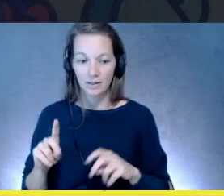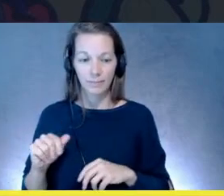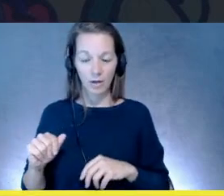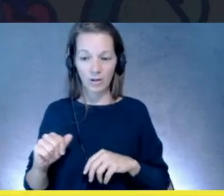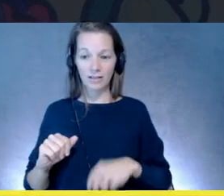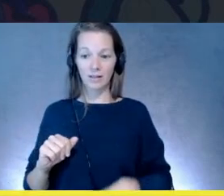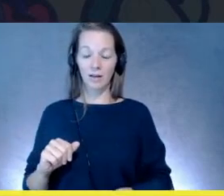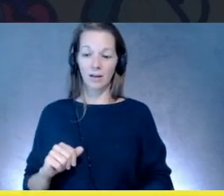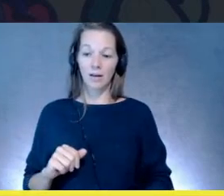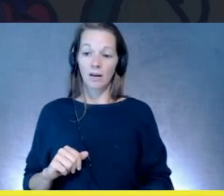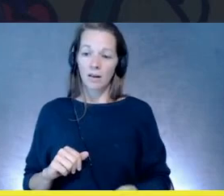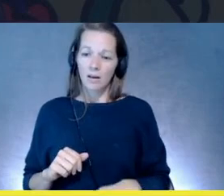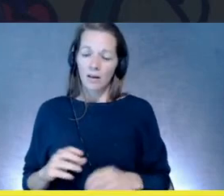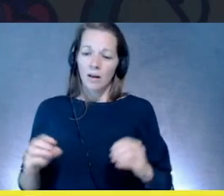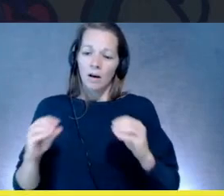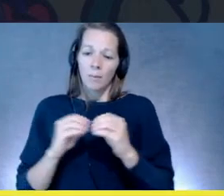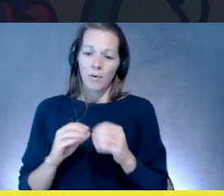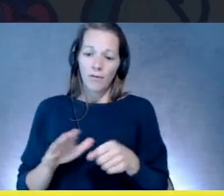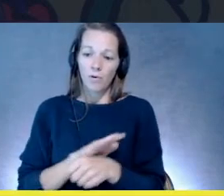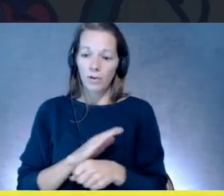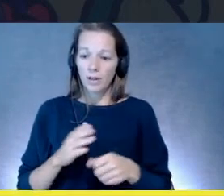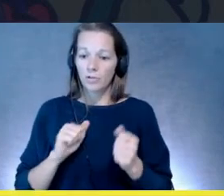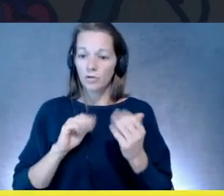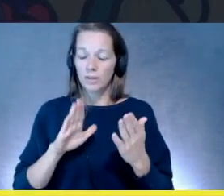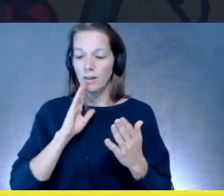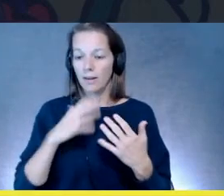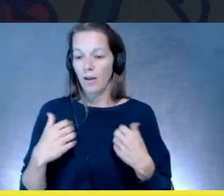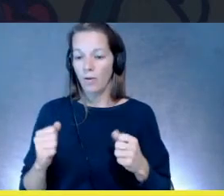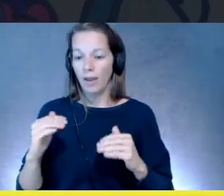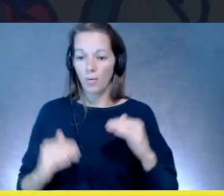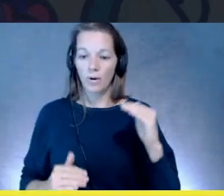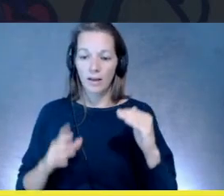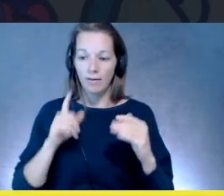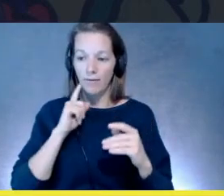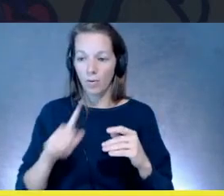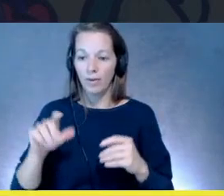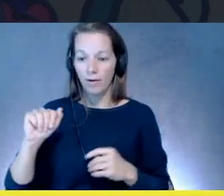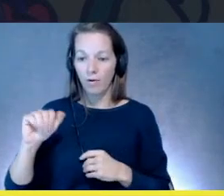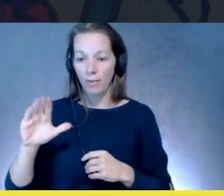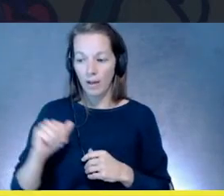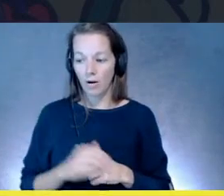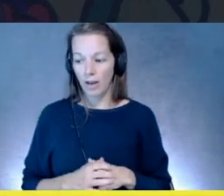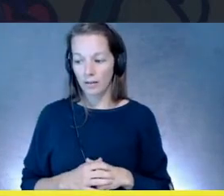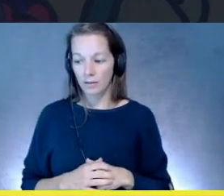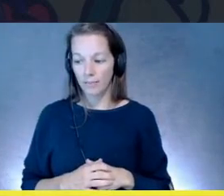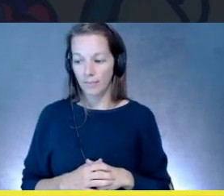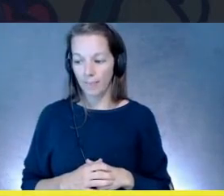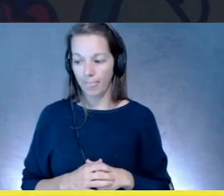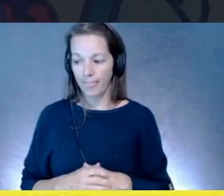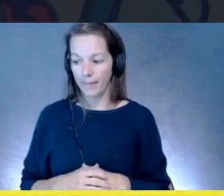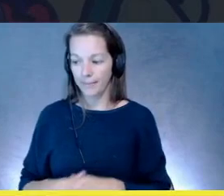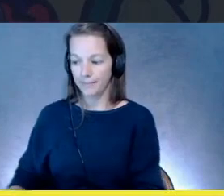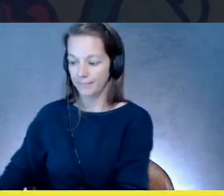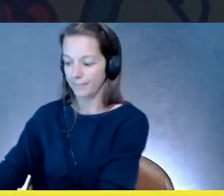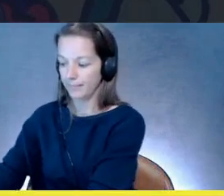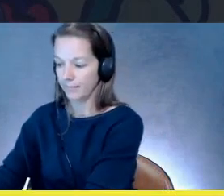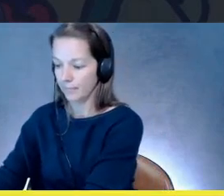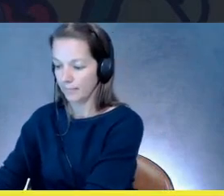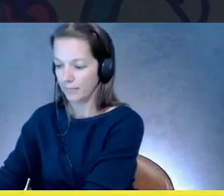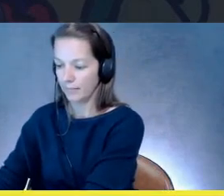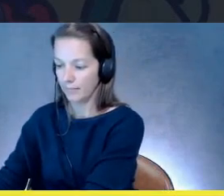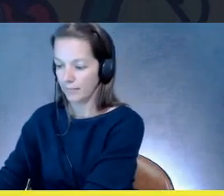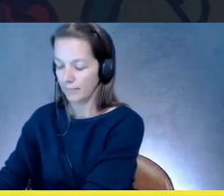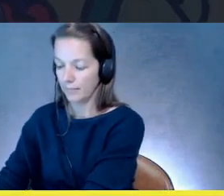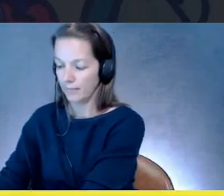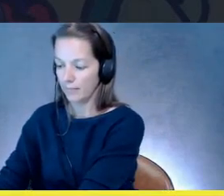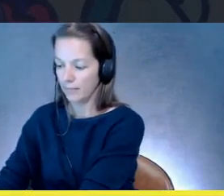outcomes, and more fully addressing the health equity provisions of the Affordable Care Act. Next slide, please. The